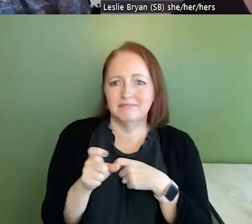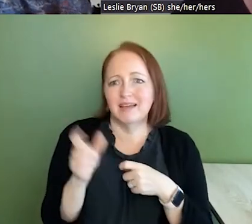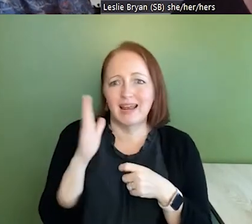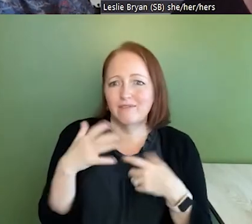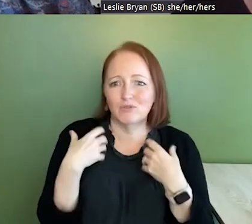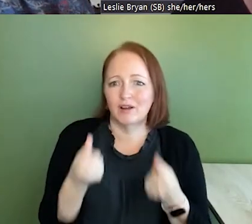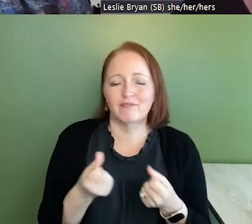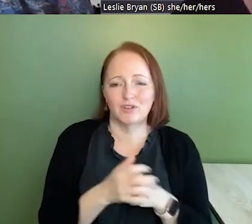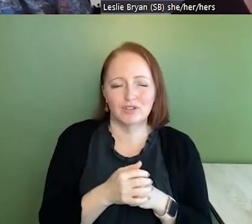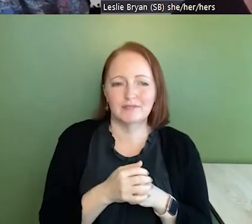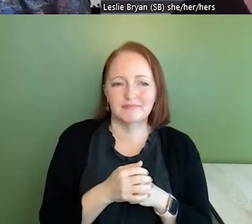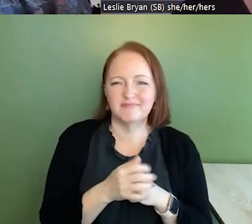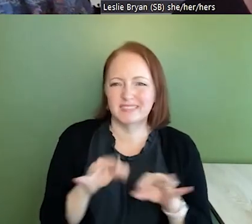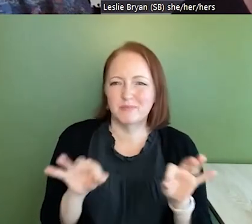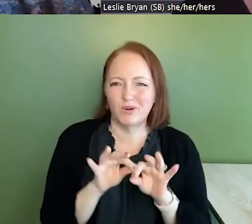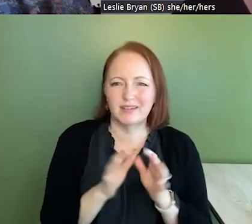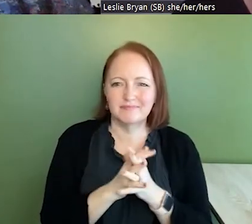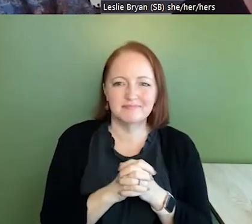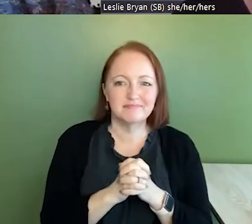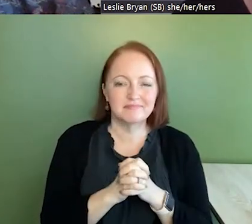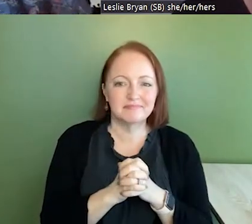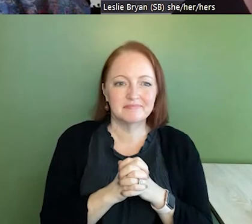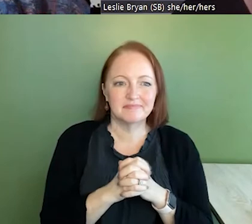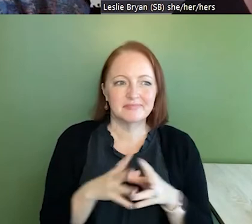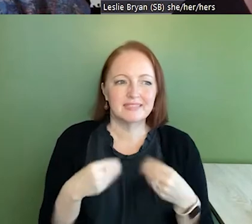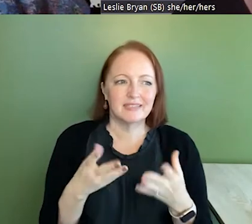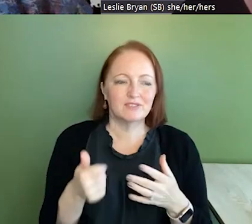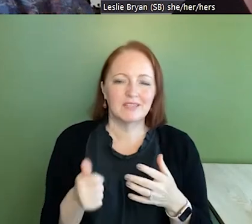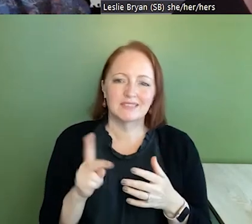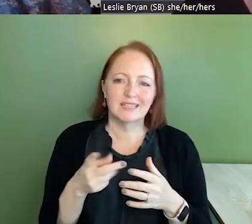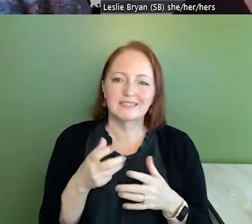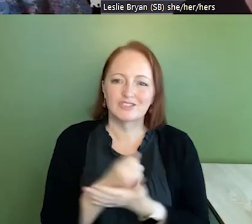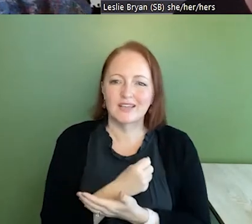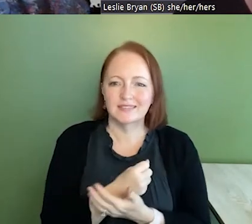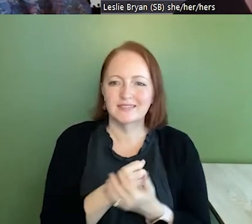recover from it is really important. Like I said, give yourself a second chance. Just